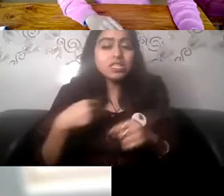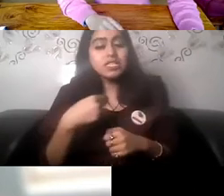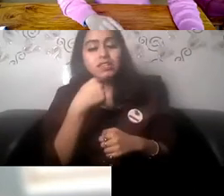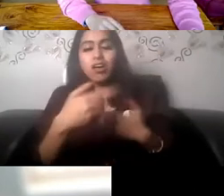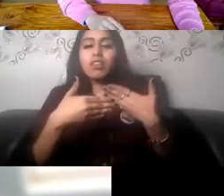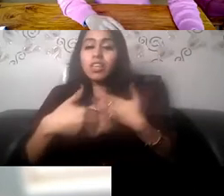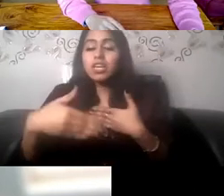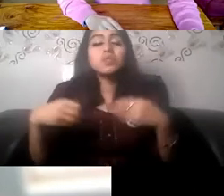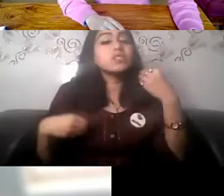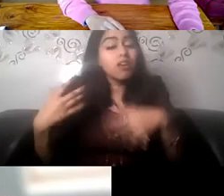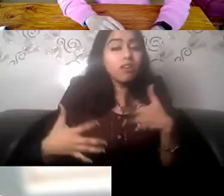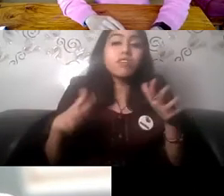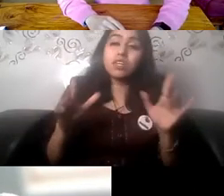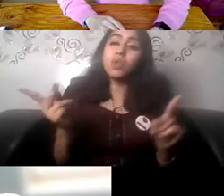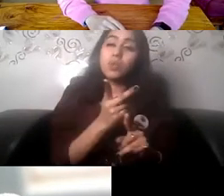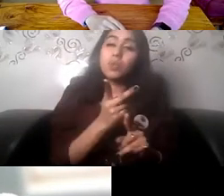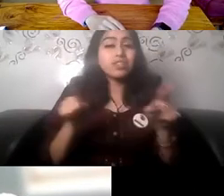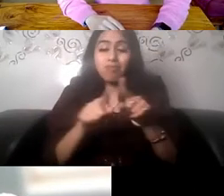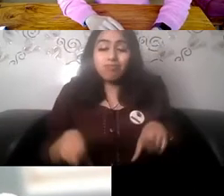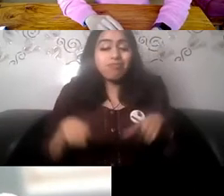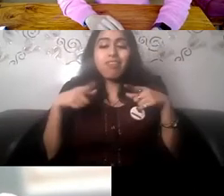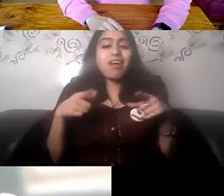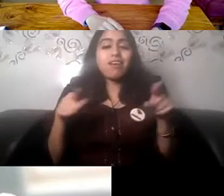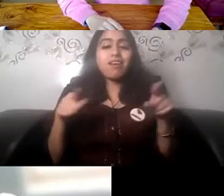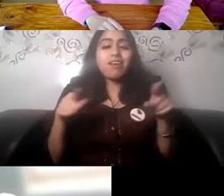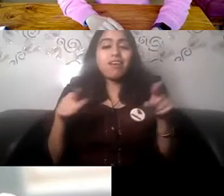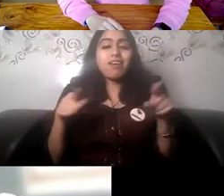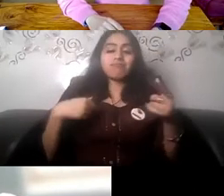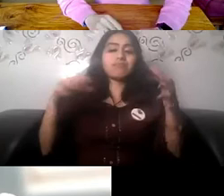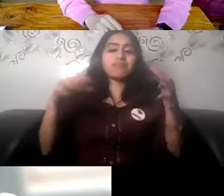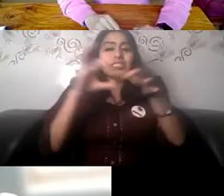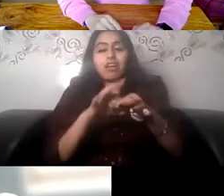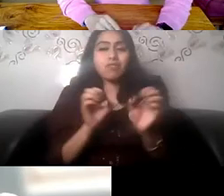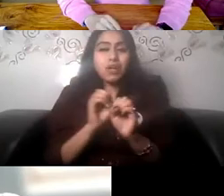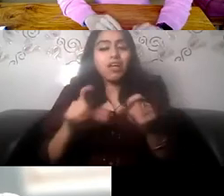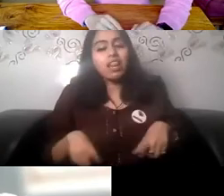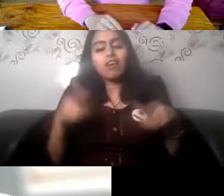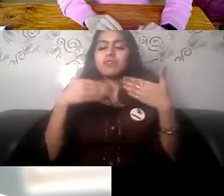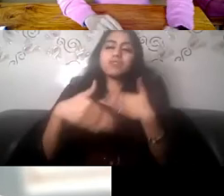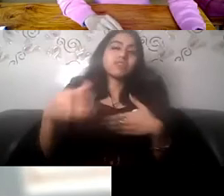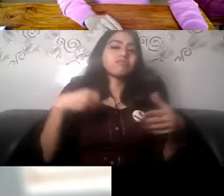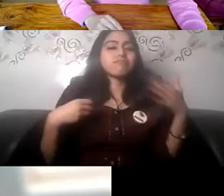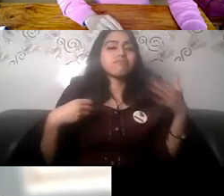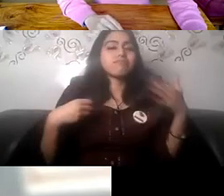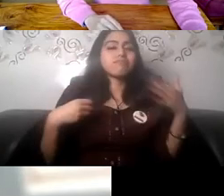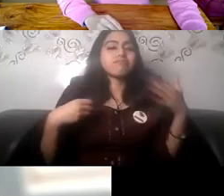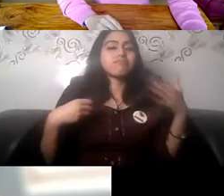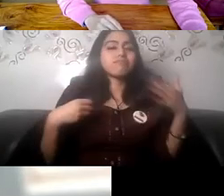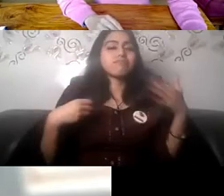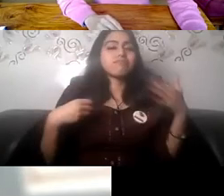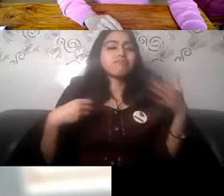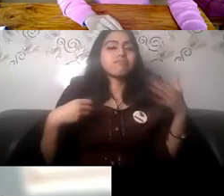of course life doesn't go that way, right? And when it doesn't go, we just are suffering. So